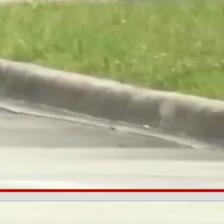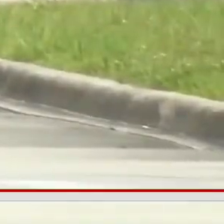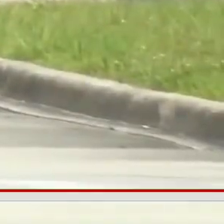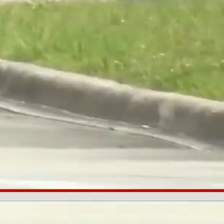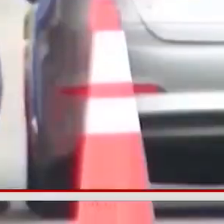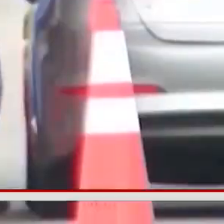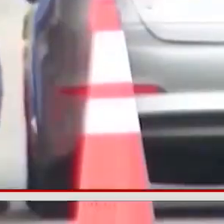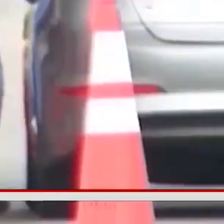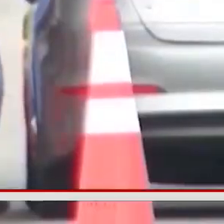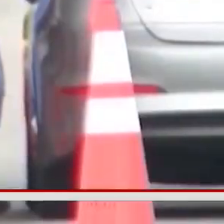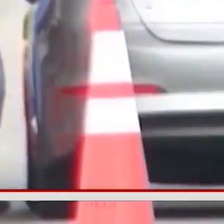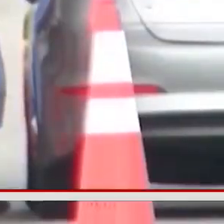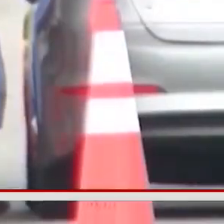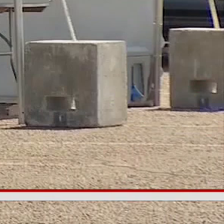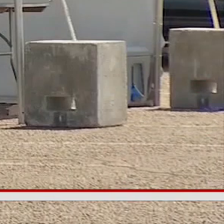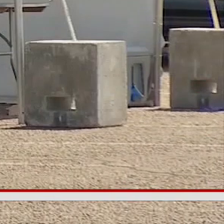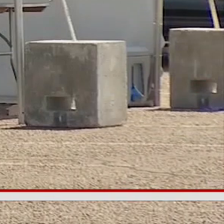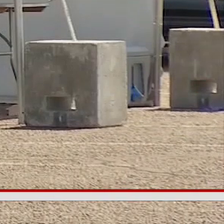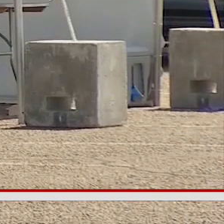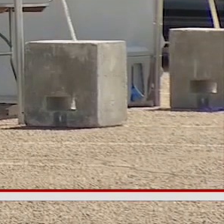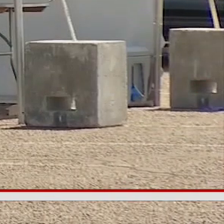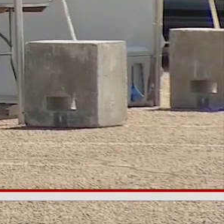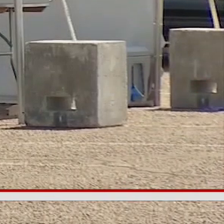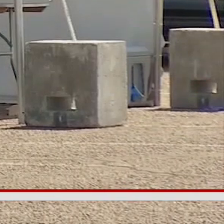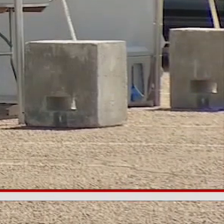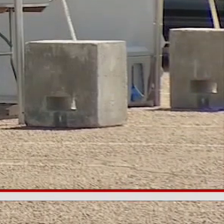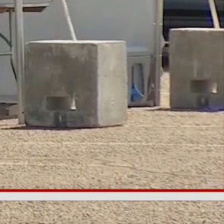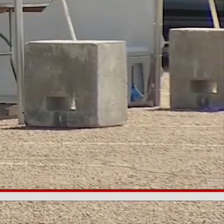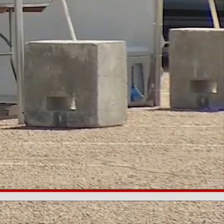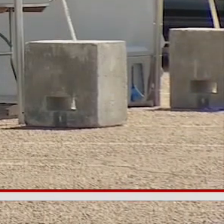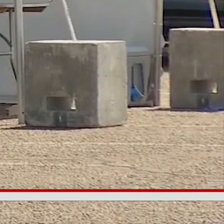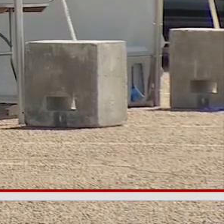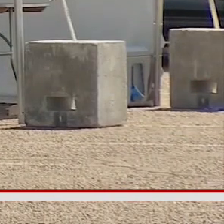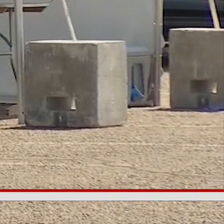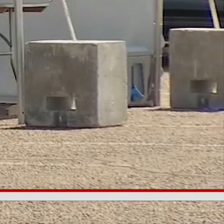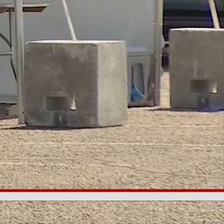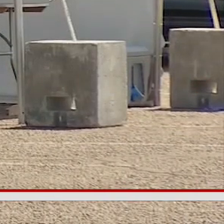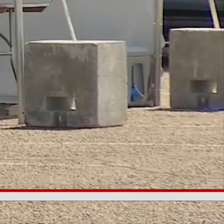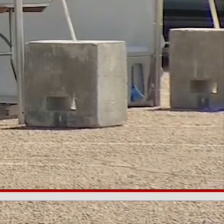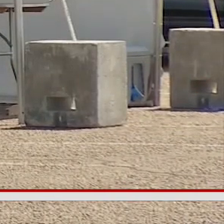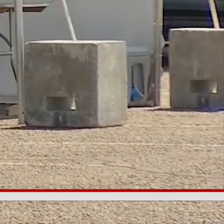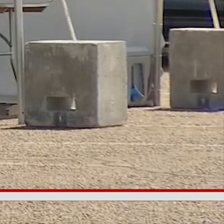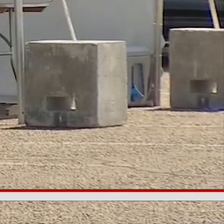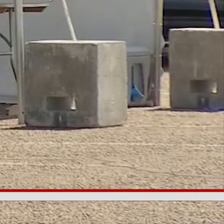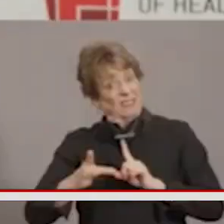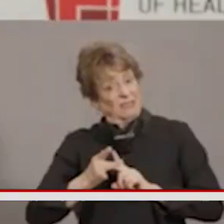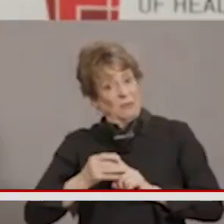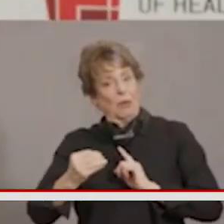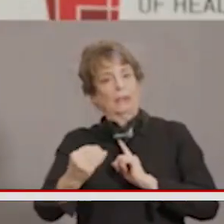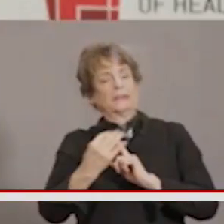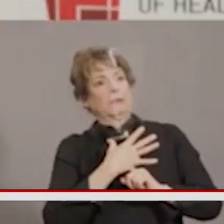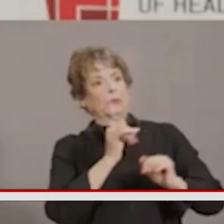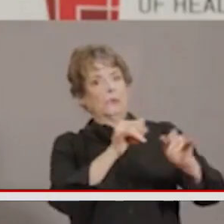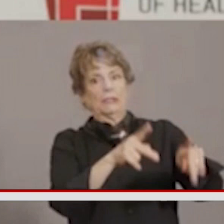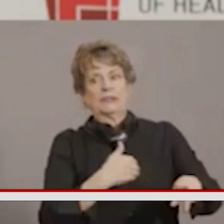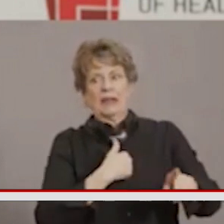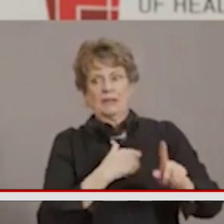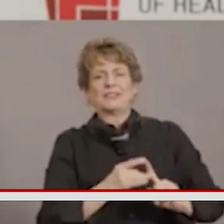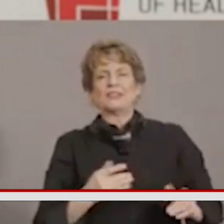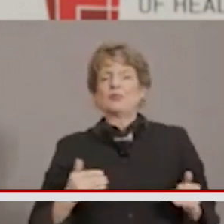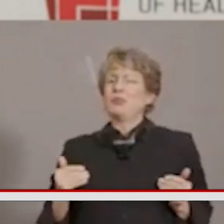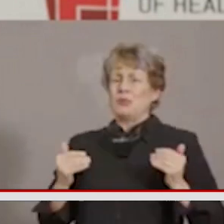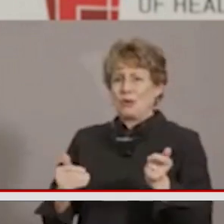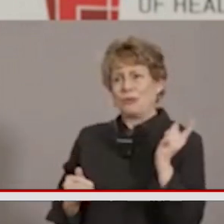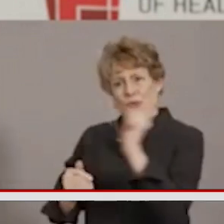of Health Services says this is something DHS has noticed too, but assures everyone testing is available. We still have the